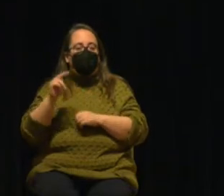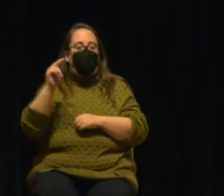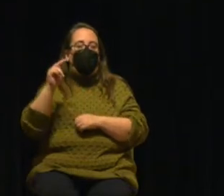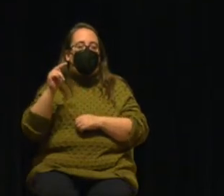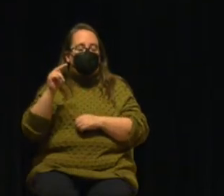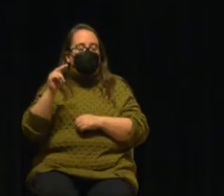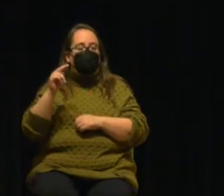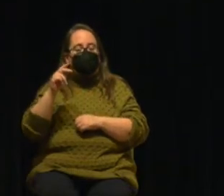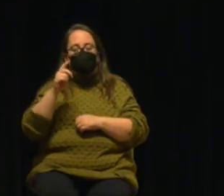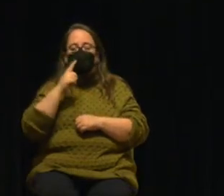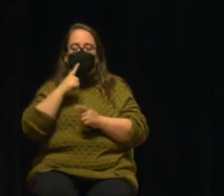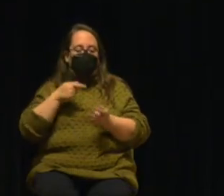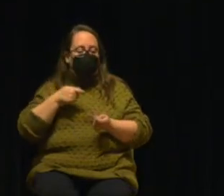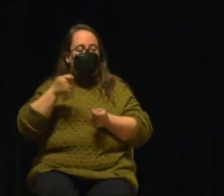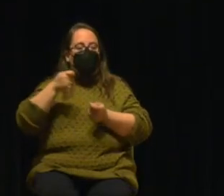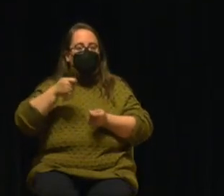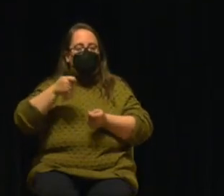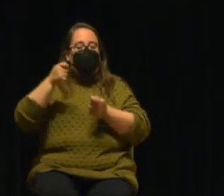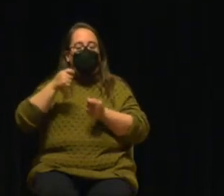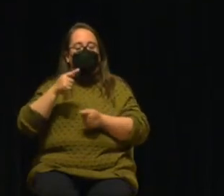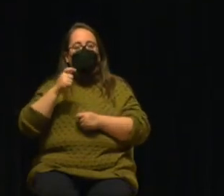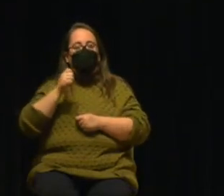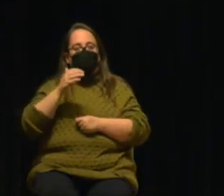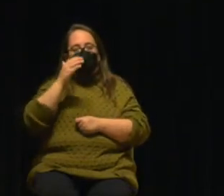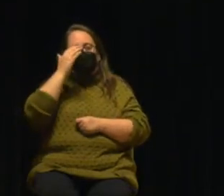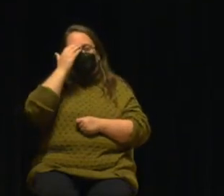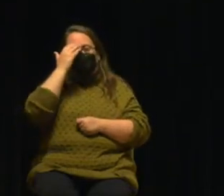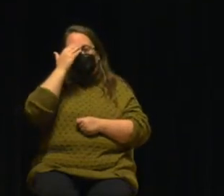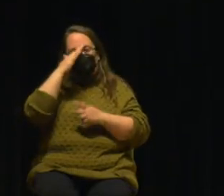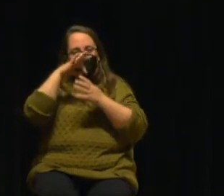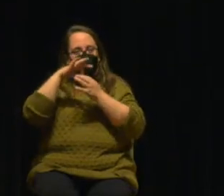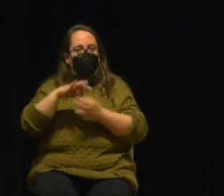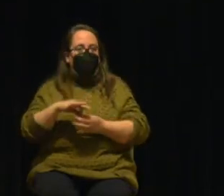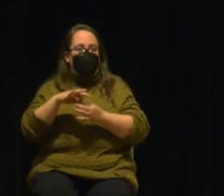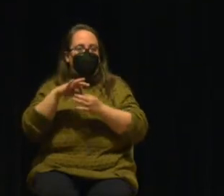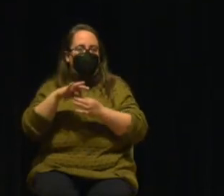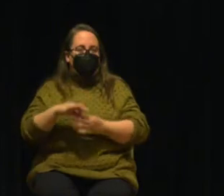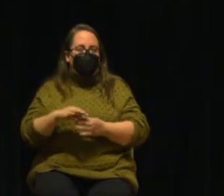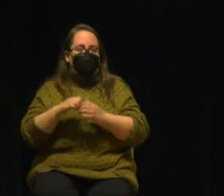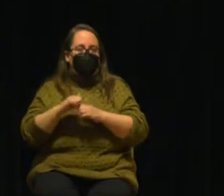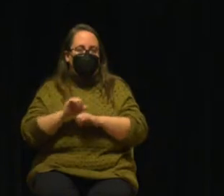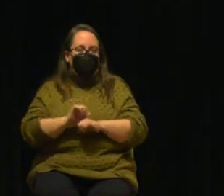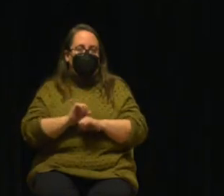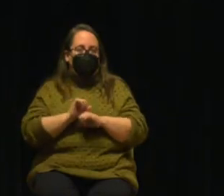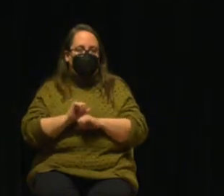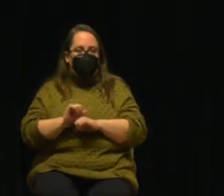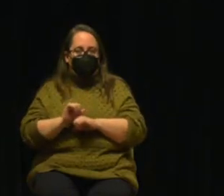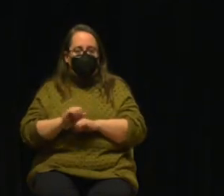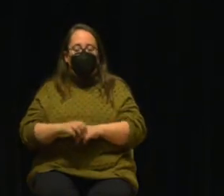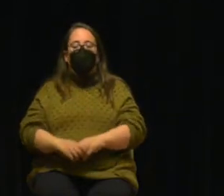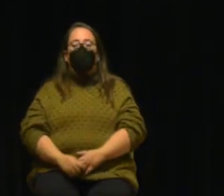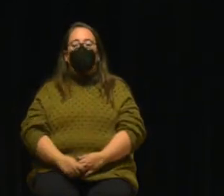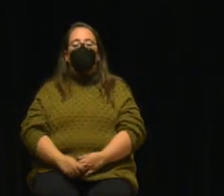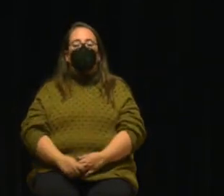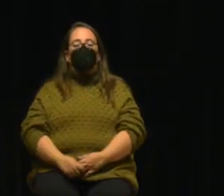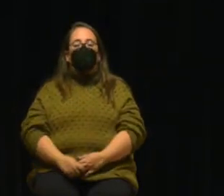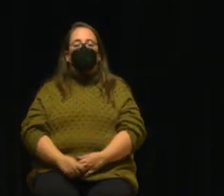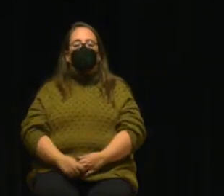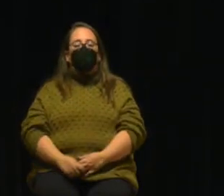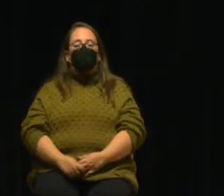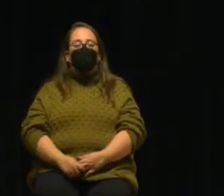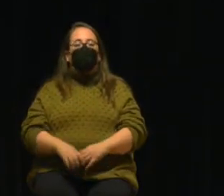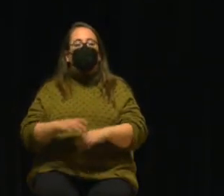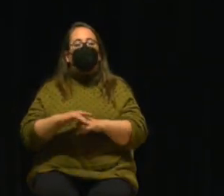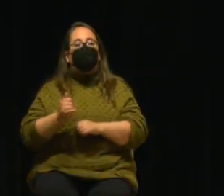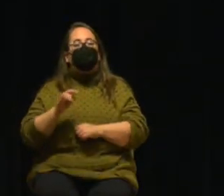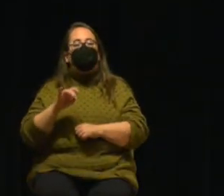of the Underground Railroad. They had an intimate, familial connection with slavery. Now, by the early